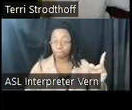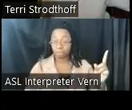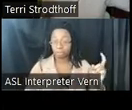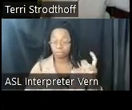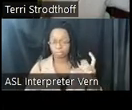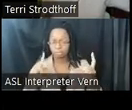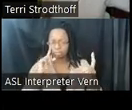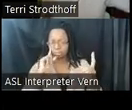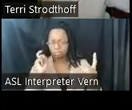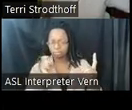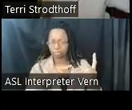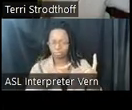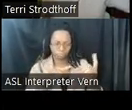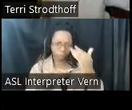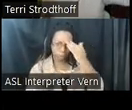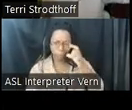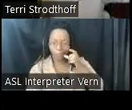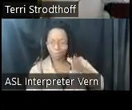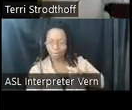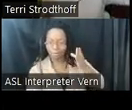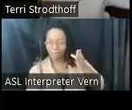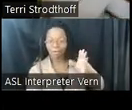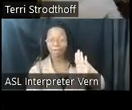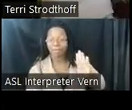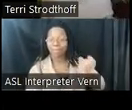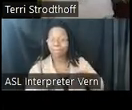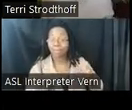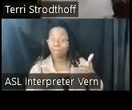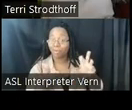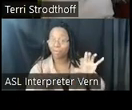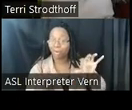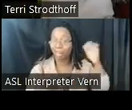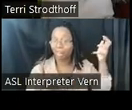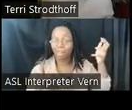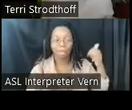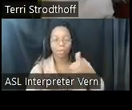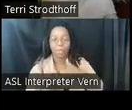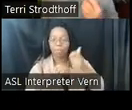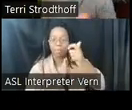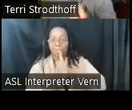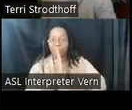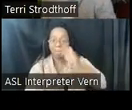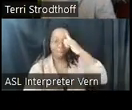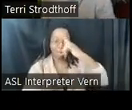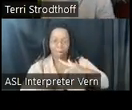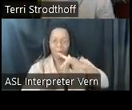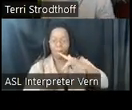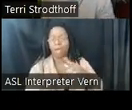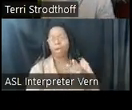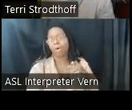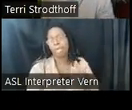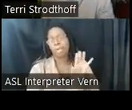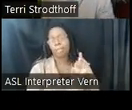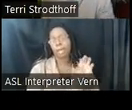violent, coercive behavior, and we think that we know, that means that they're a bad or a perpetrator, abuser, a deadbeat dad, we're going to treat them in that